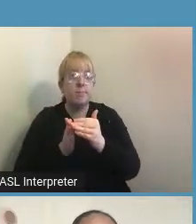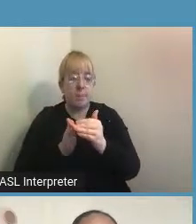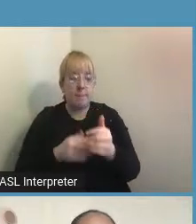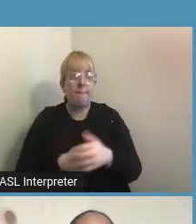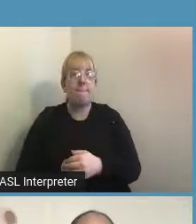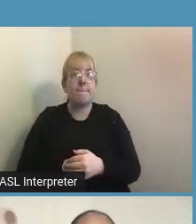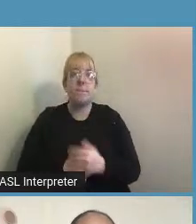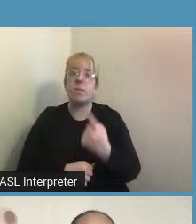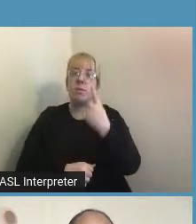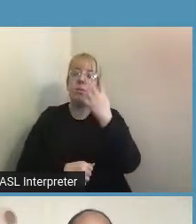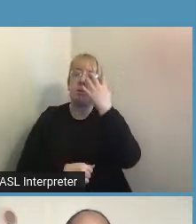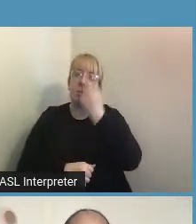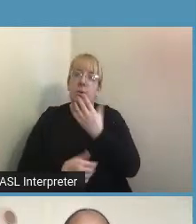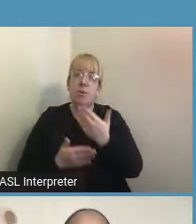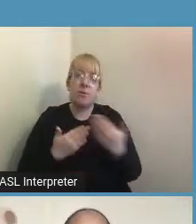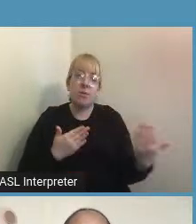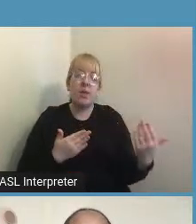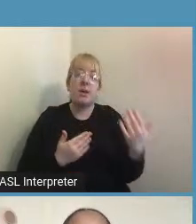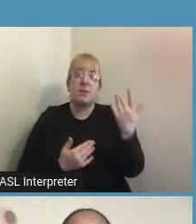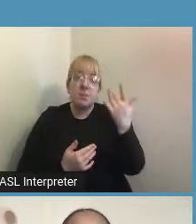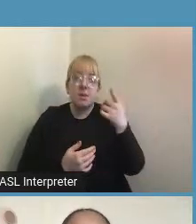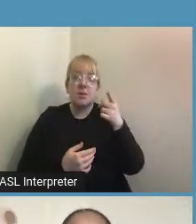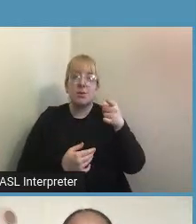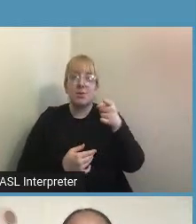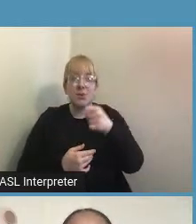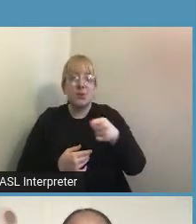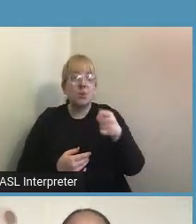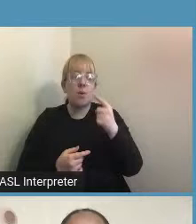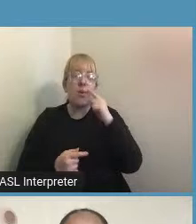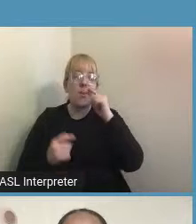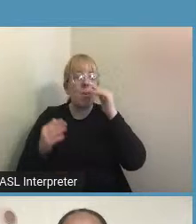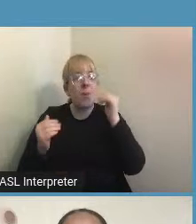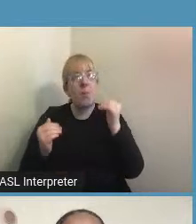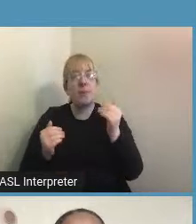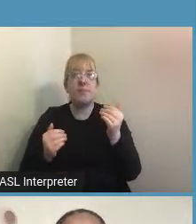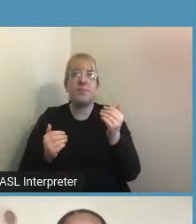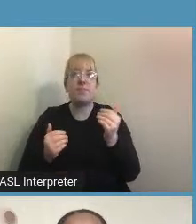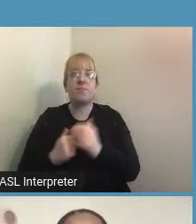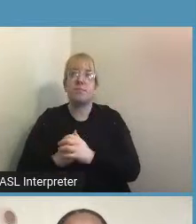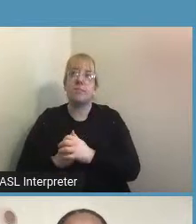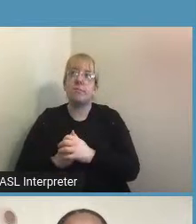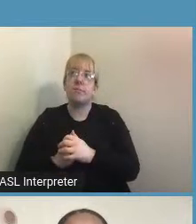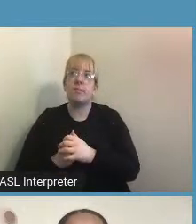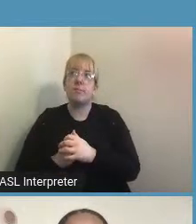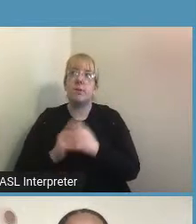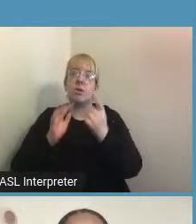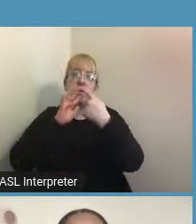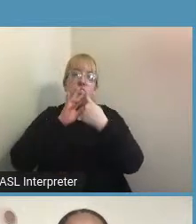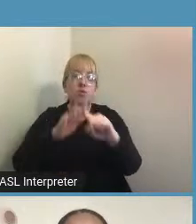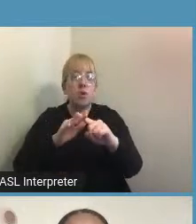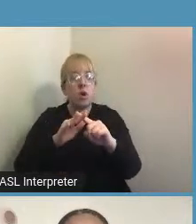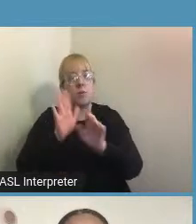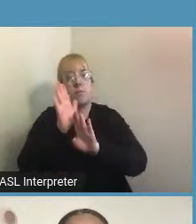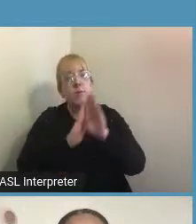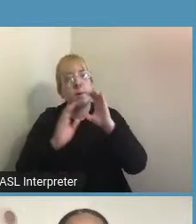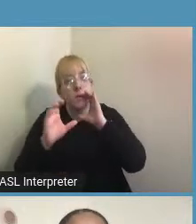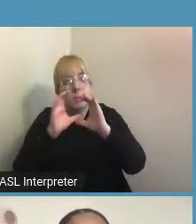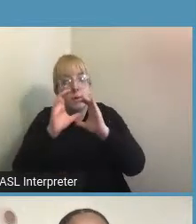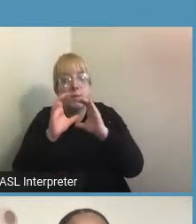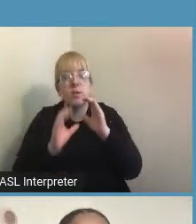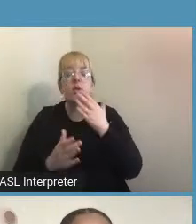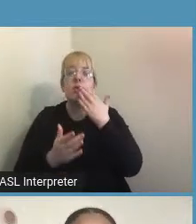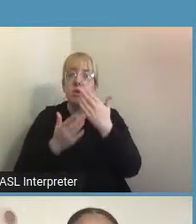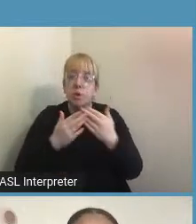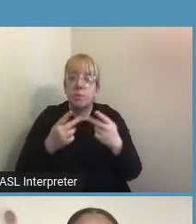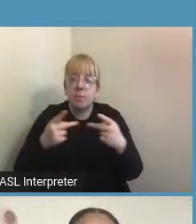those beautiful things, though, because you are hoping to start conversations. This is a great place to